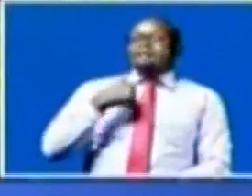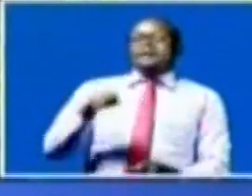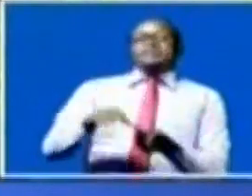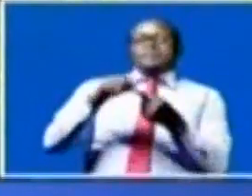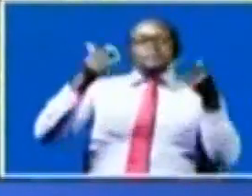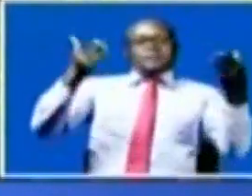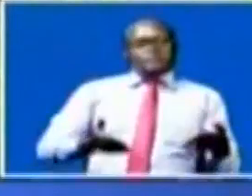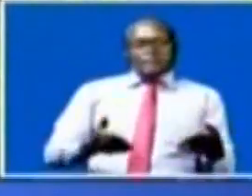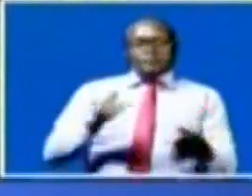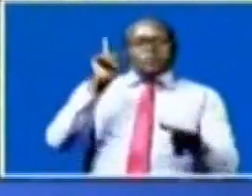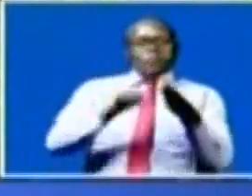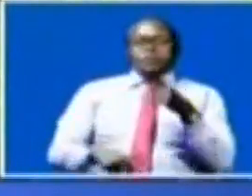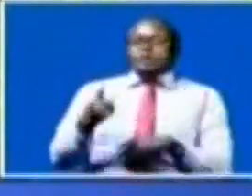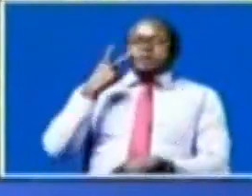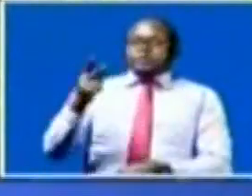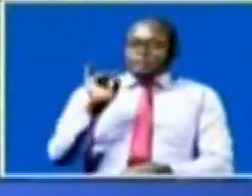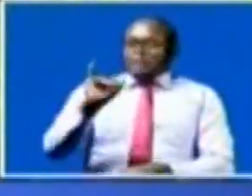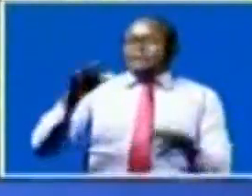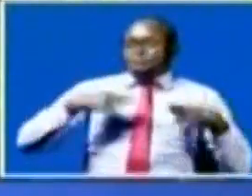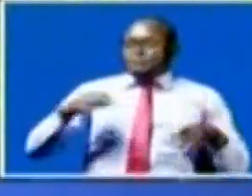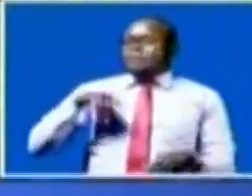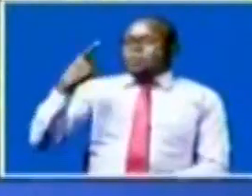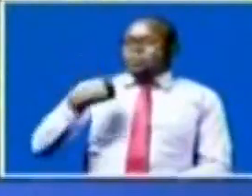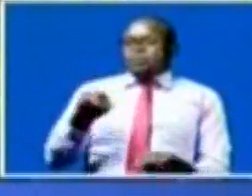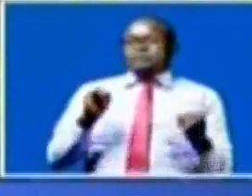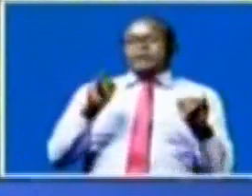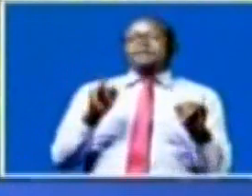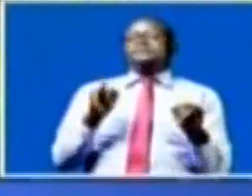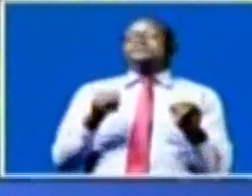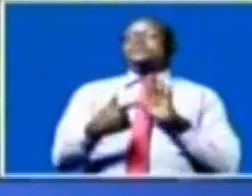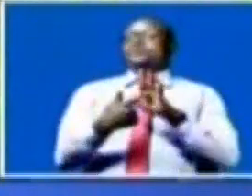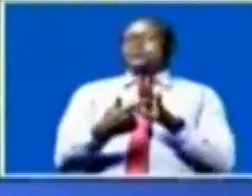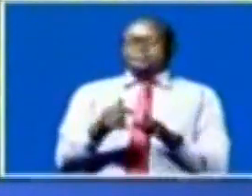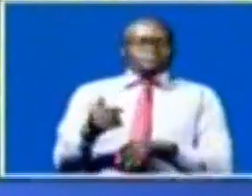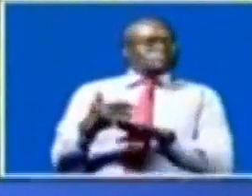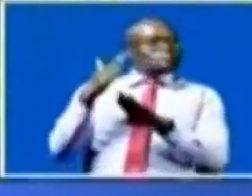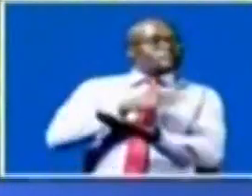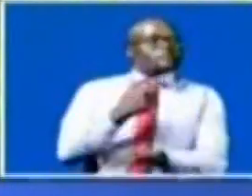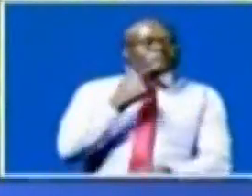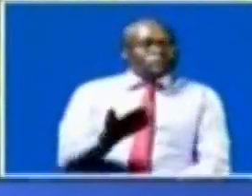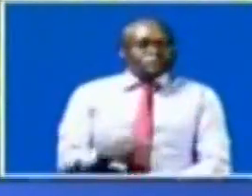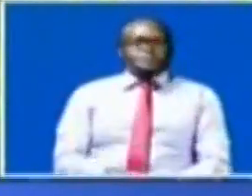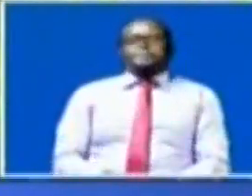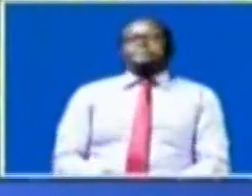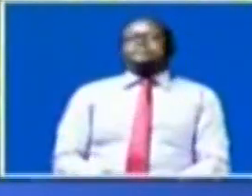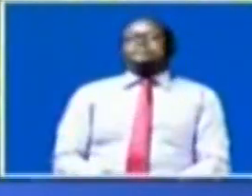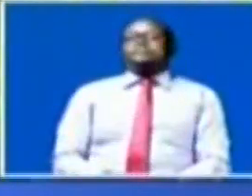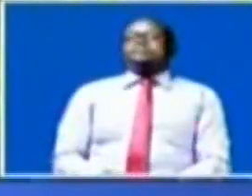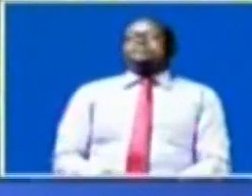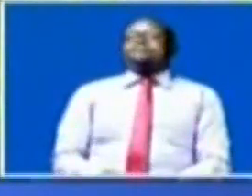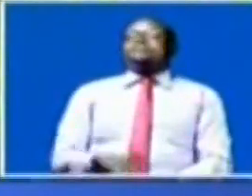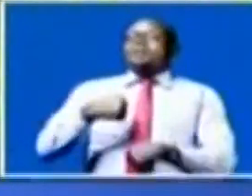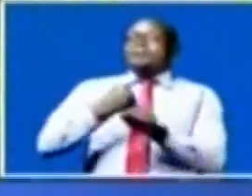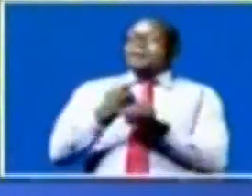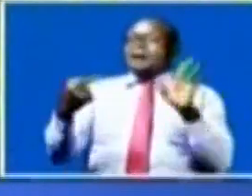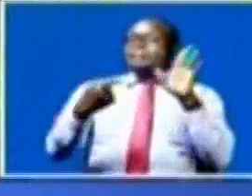Valley. Because what you see is people who were trying to make a point. I have had the argument that they were actually making the point against